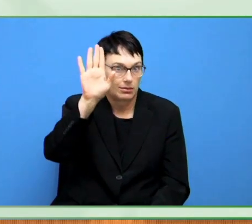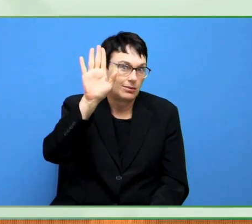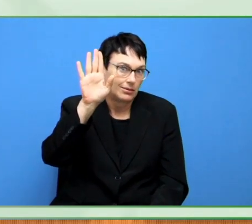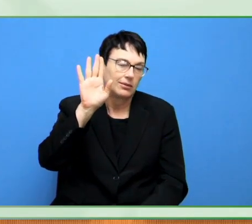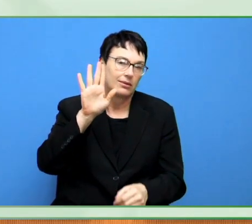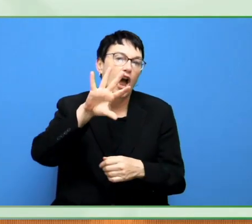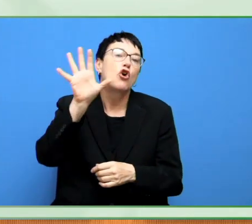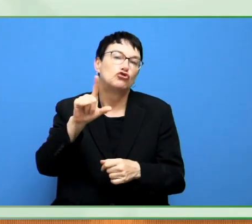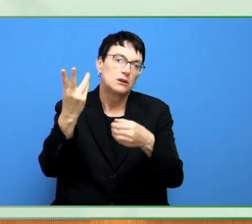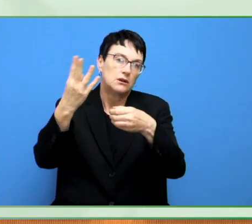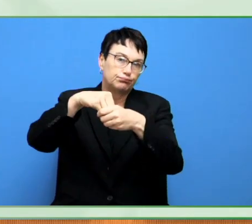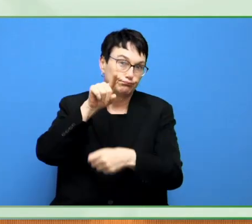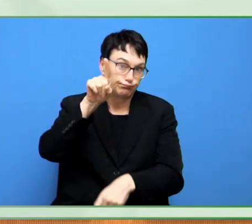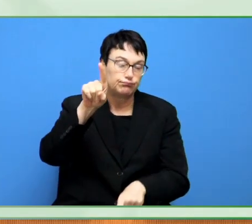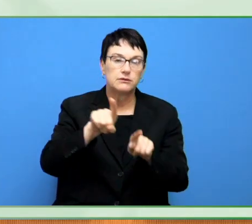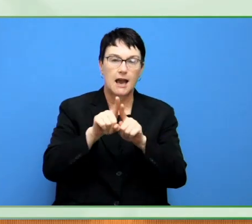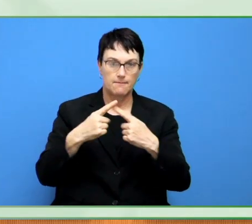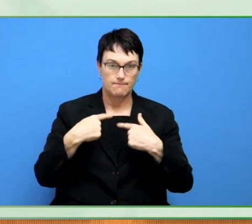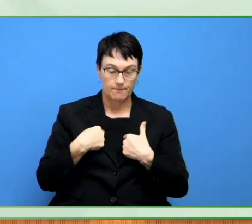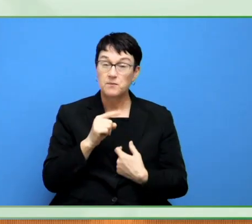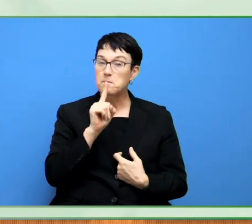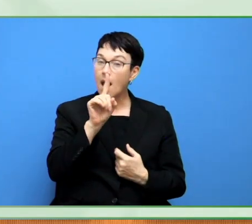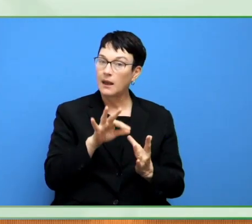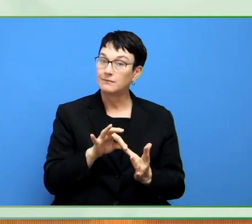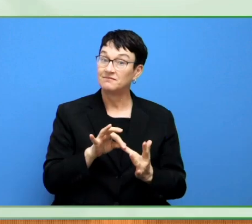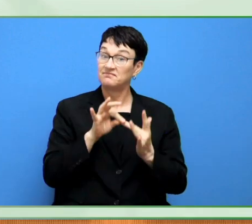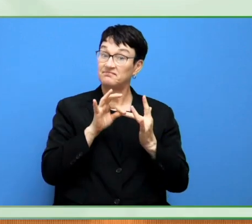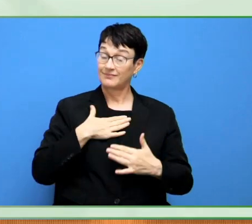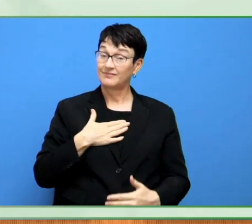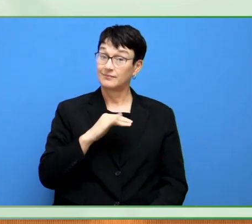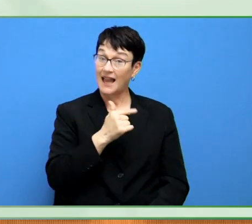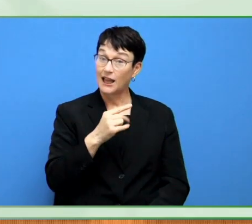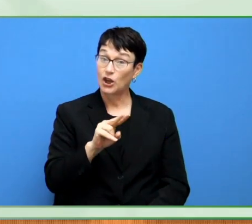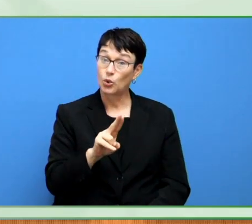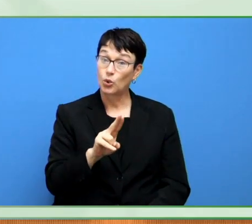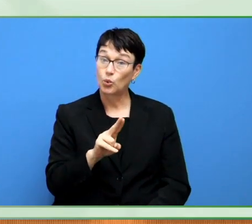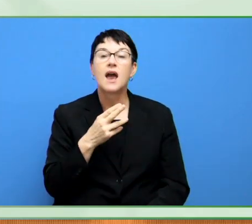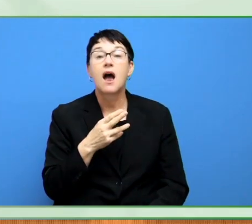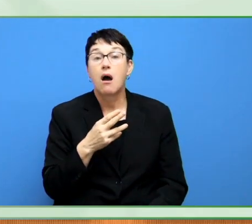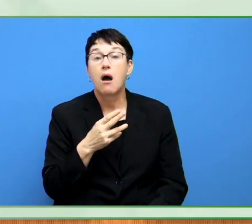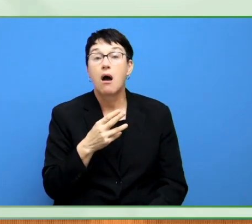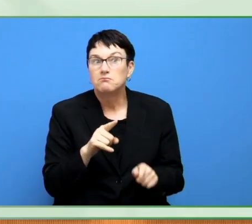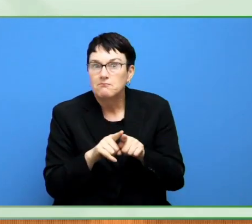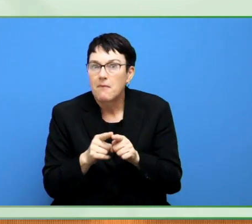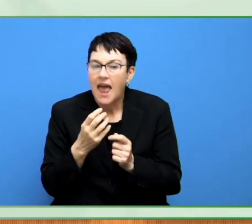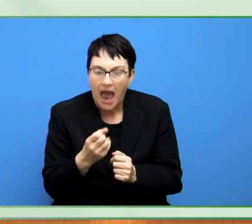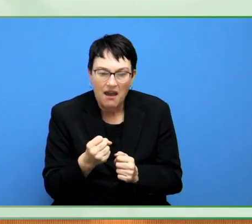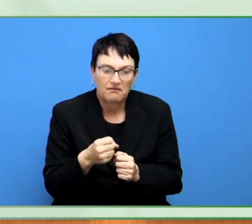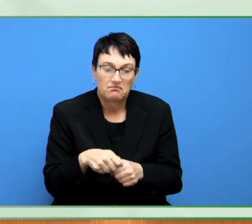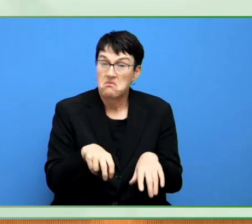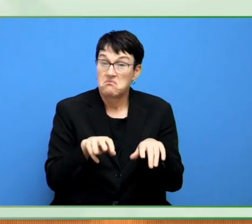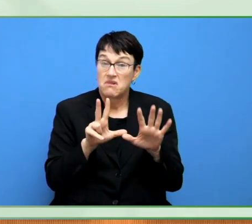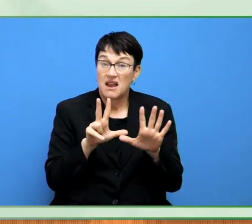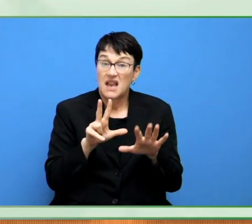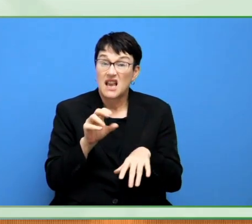ITU is that we have over 800 private companies, private sector entities, as well as